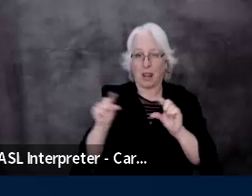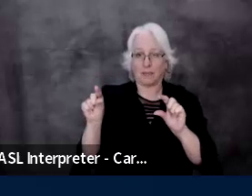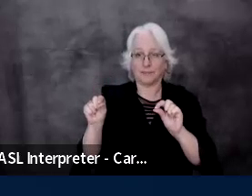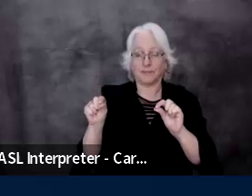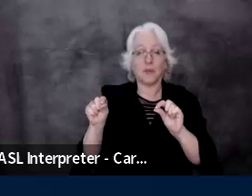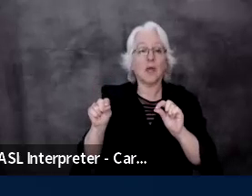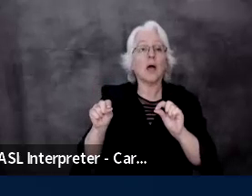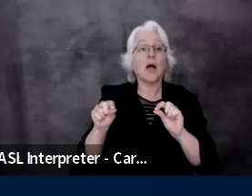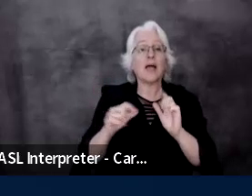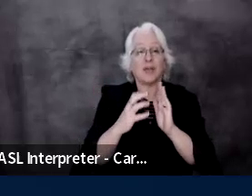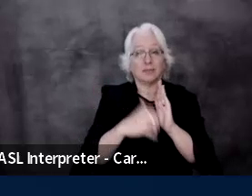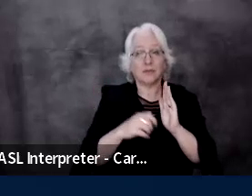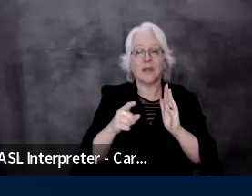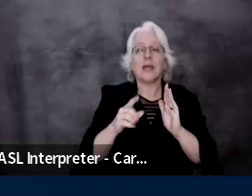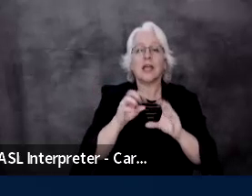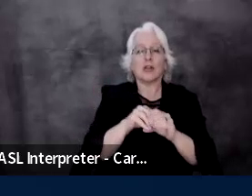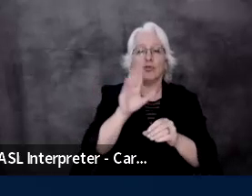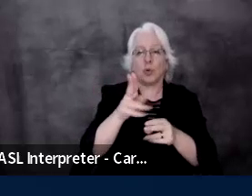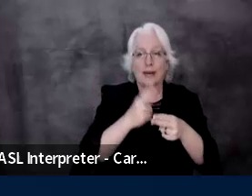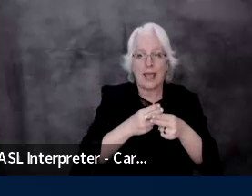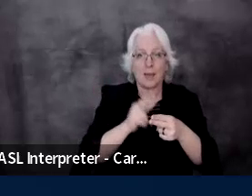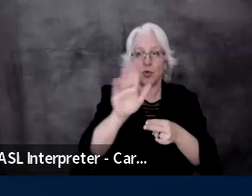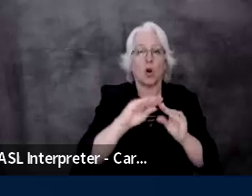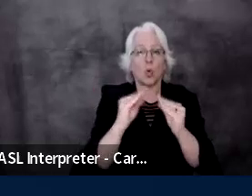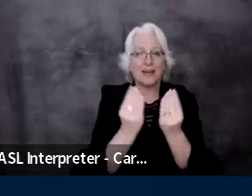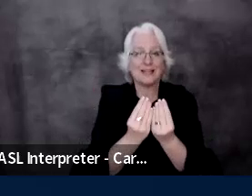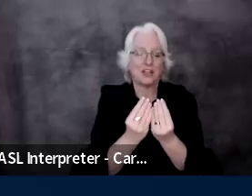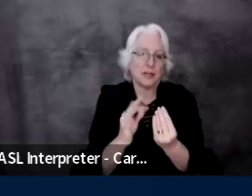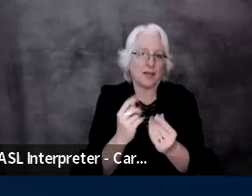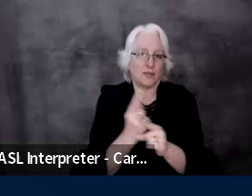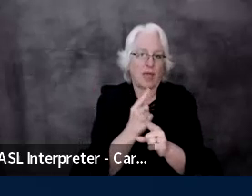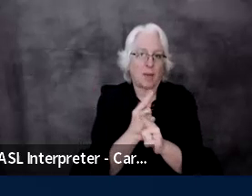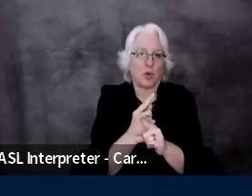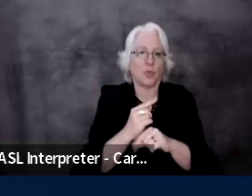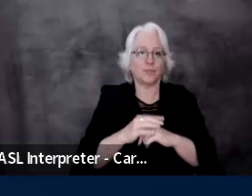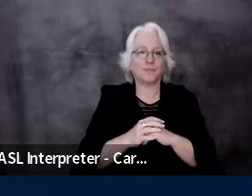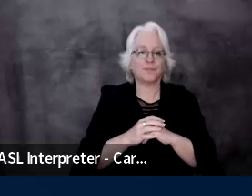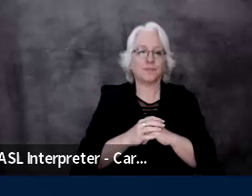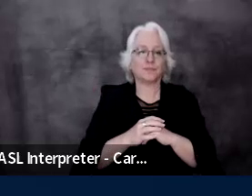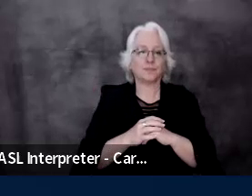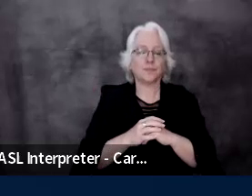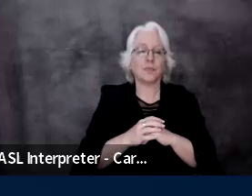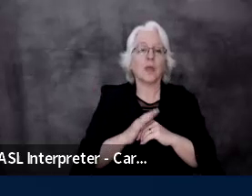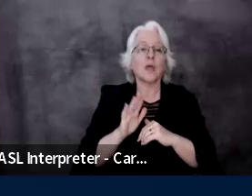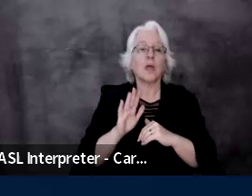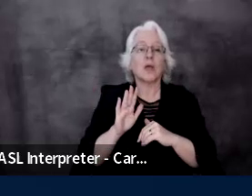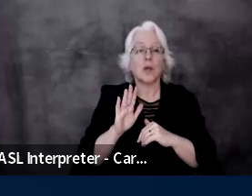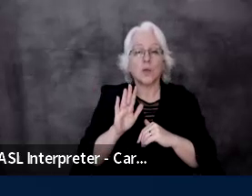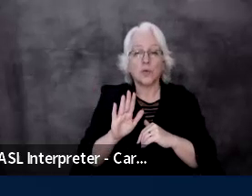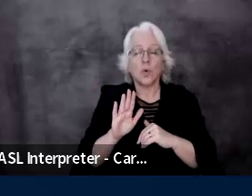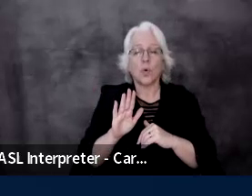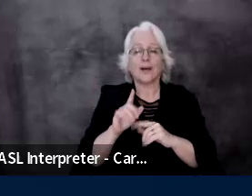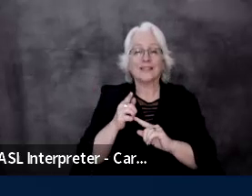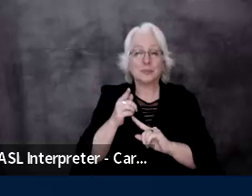name and organization if applicable, and specific AI topic